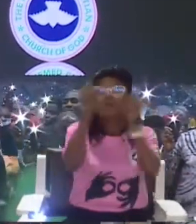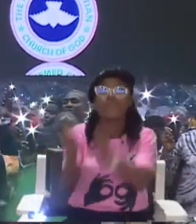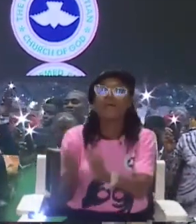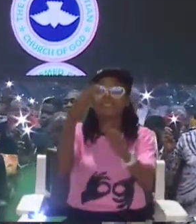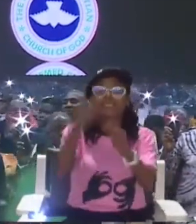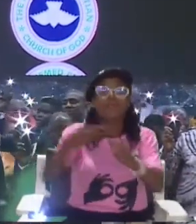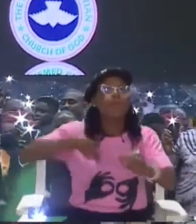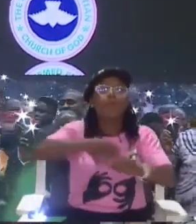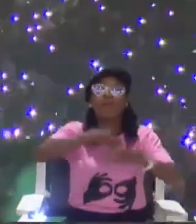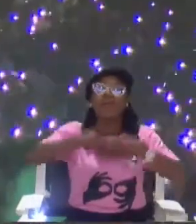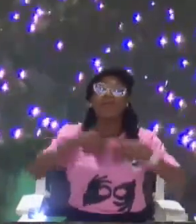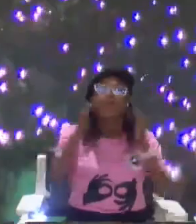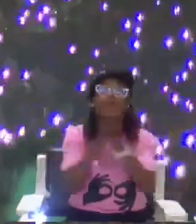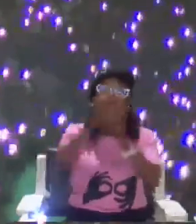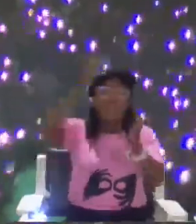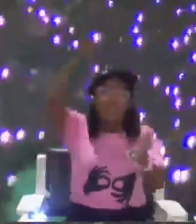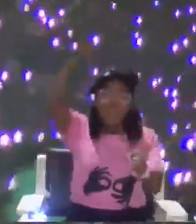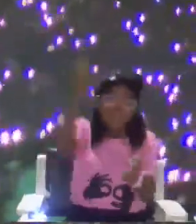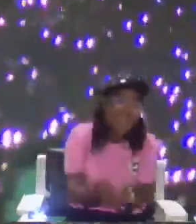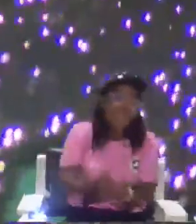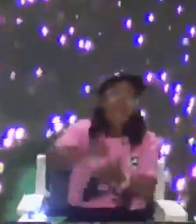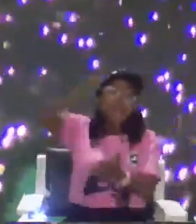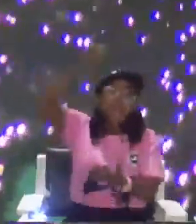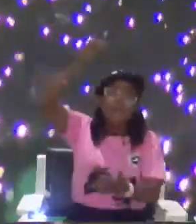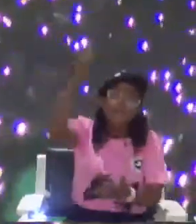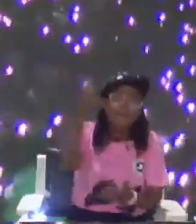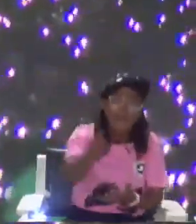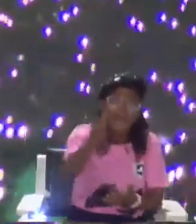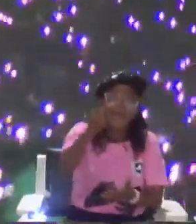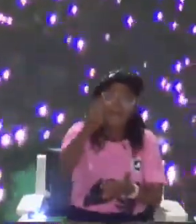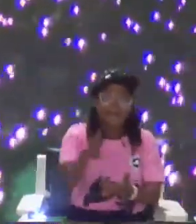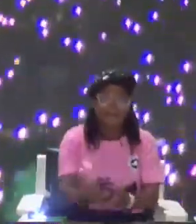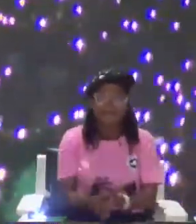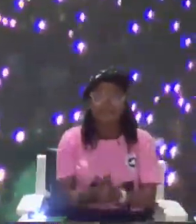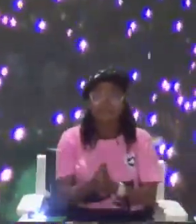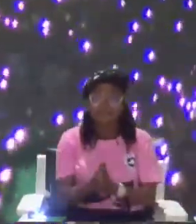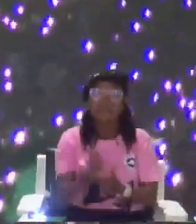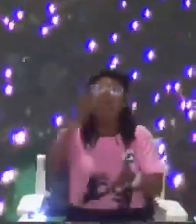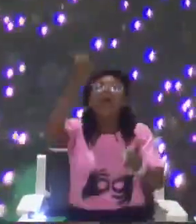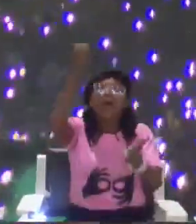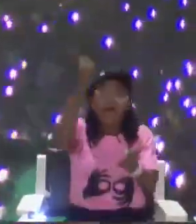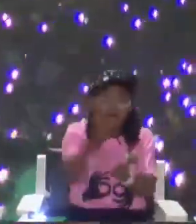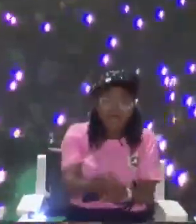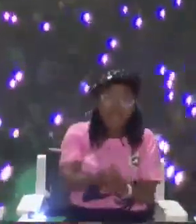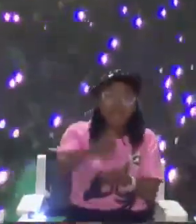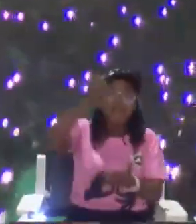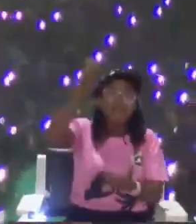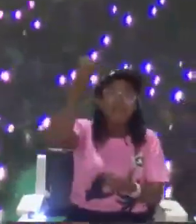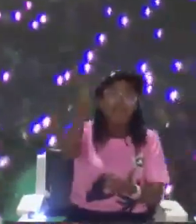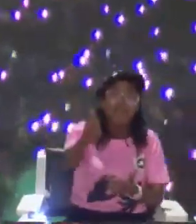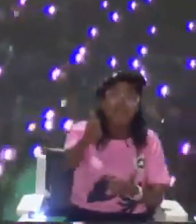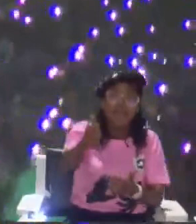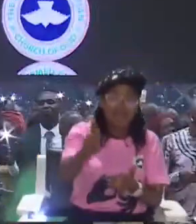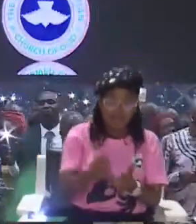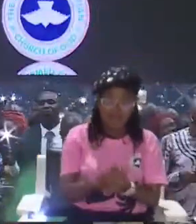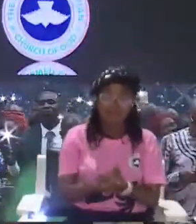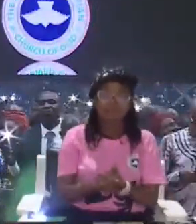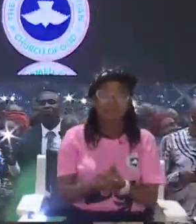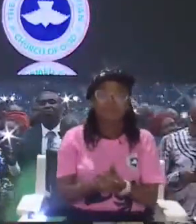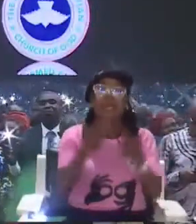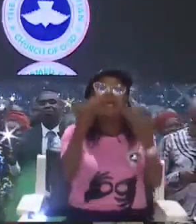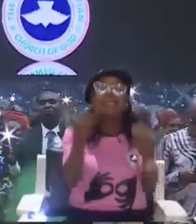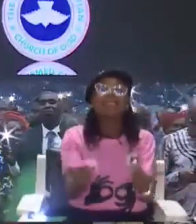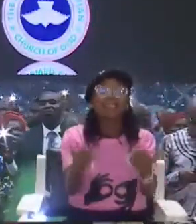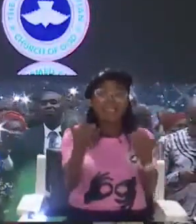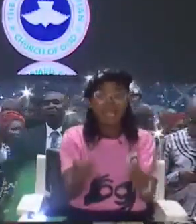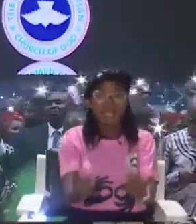we have prayed. Ní orúkọ la Jésù la gbàdúrà. Amen. Amen. Now wave